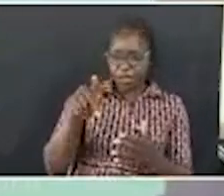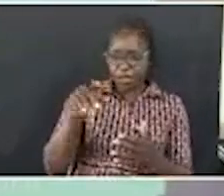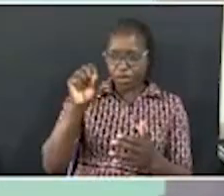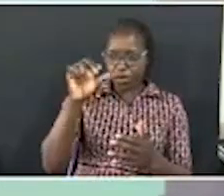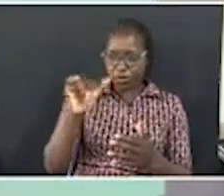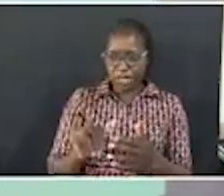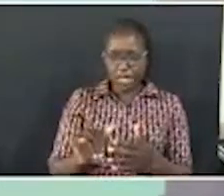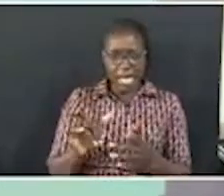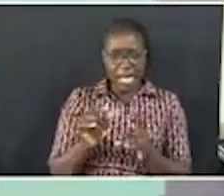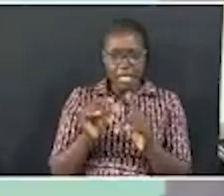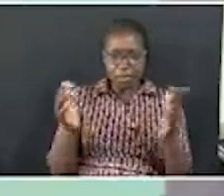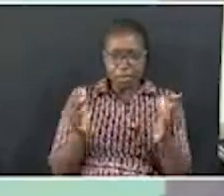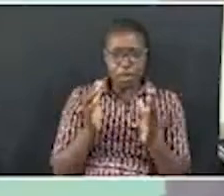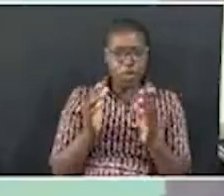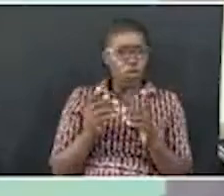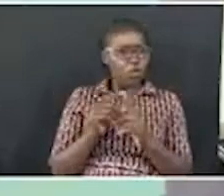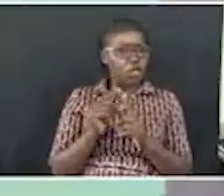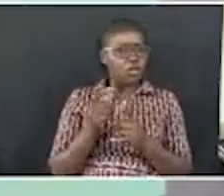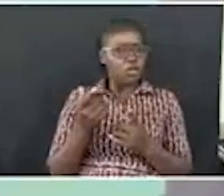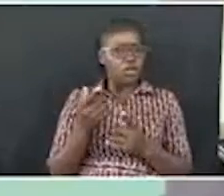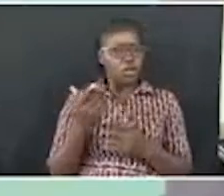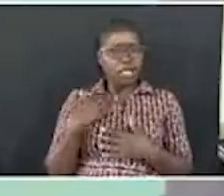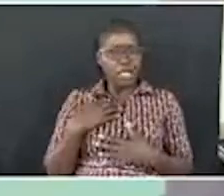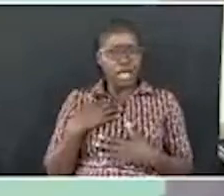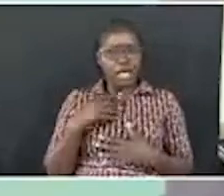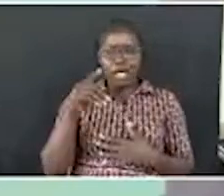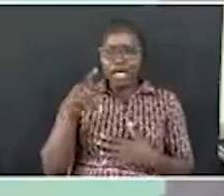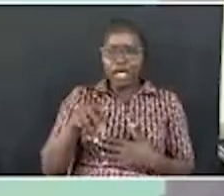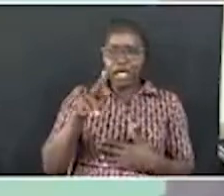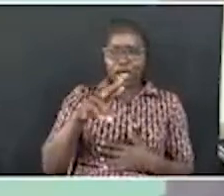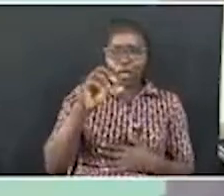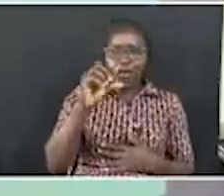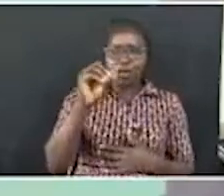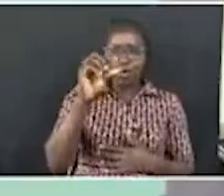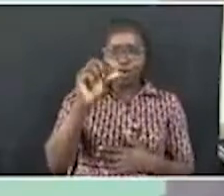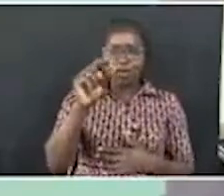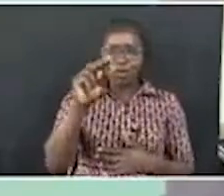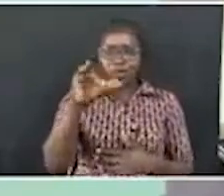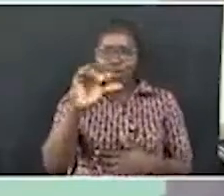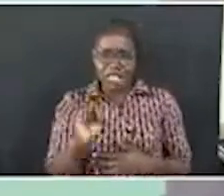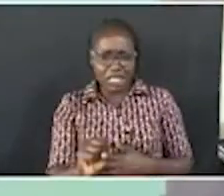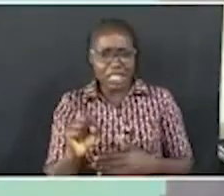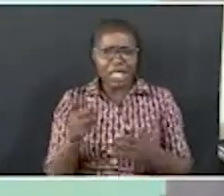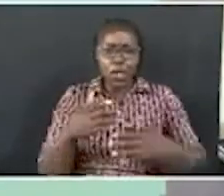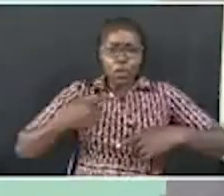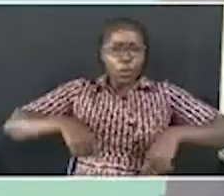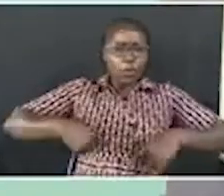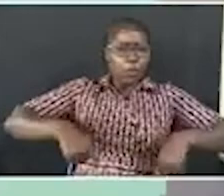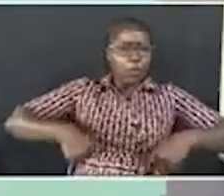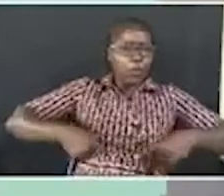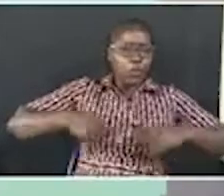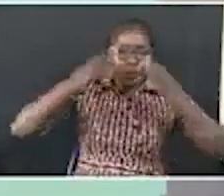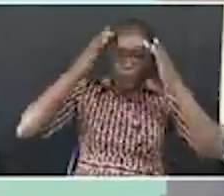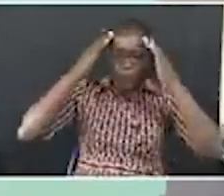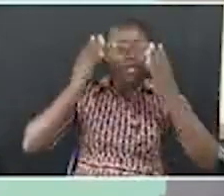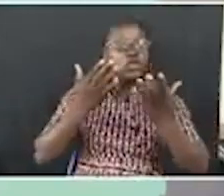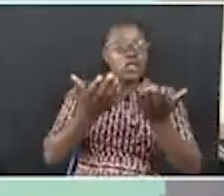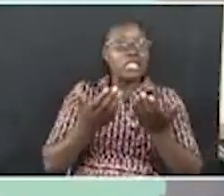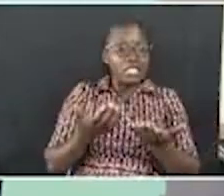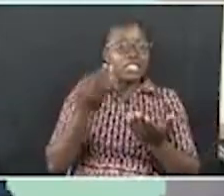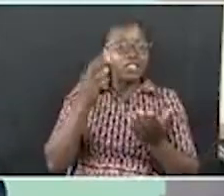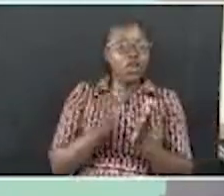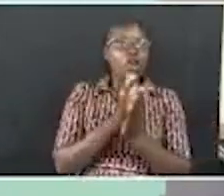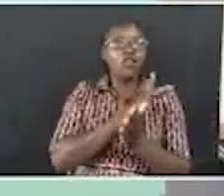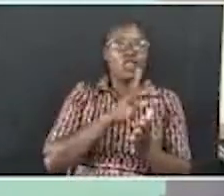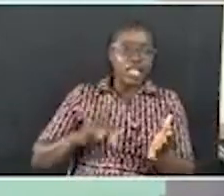big words. And now you are hearing words like prognosis. And now you are trembling. And you are in need of